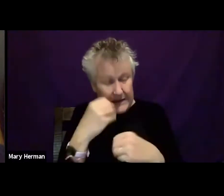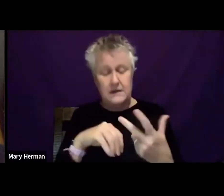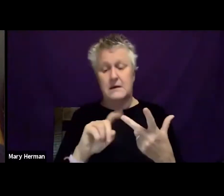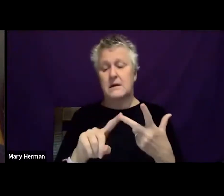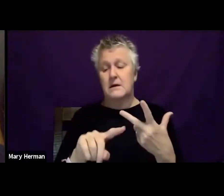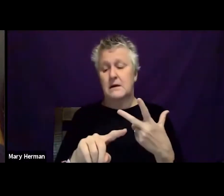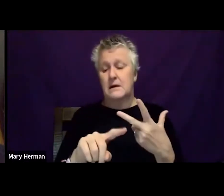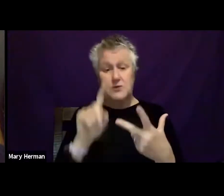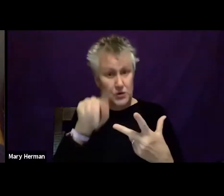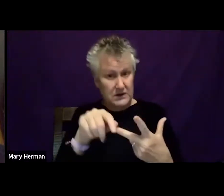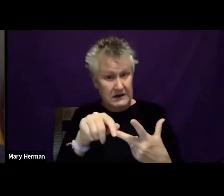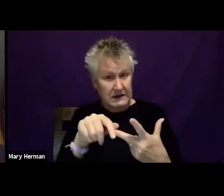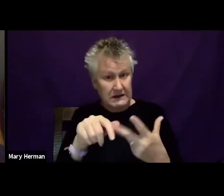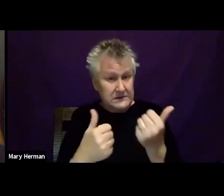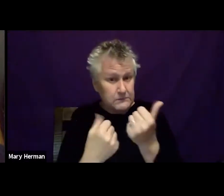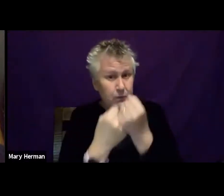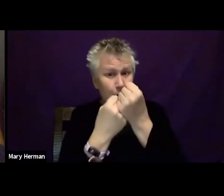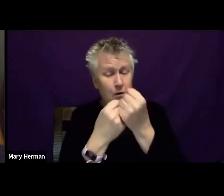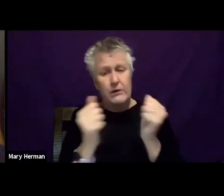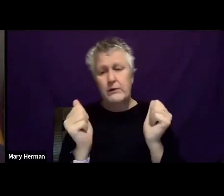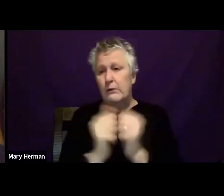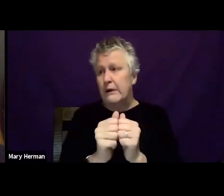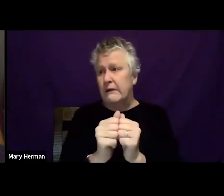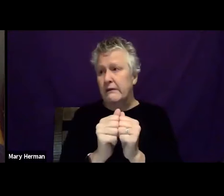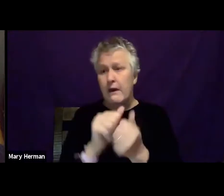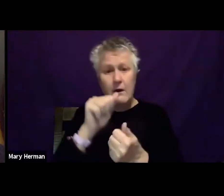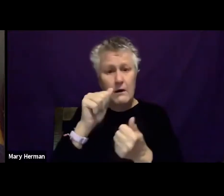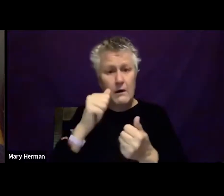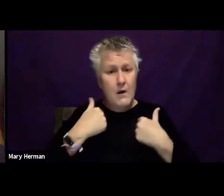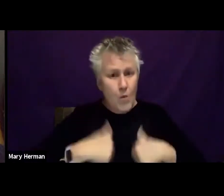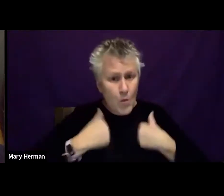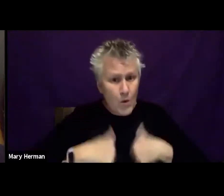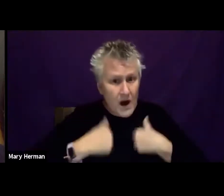washing? And depending on your support needs,